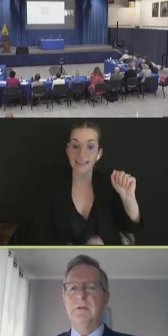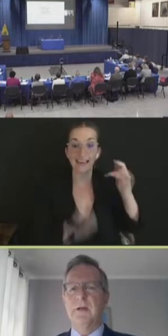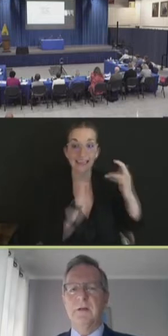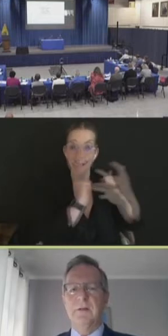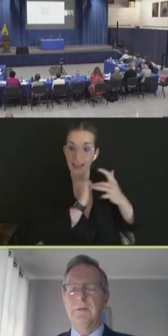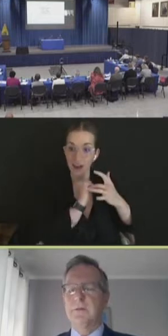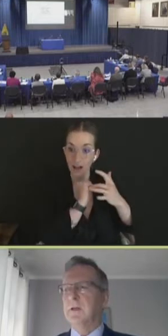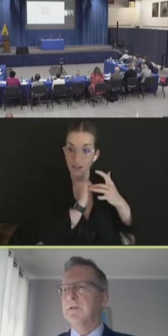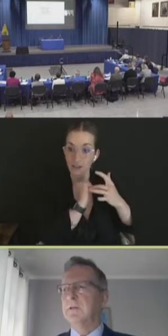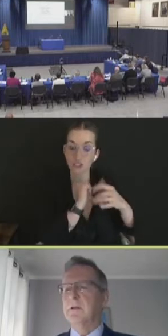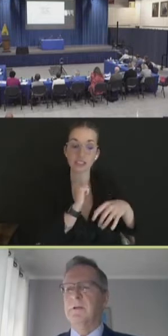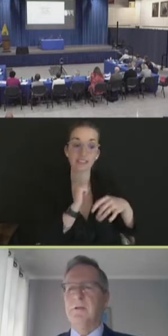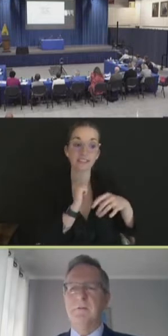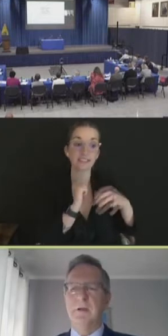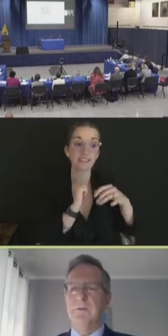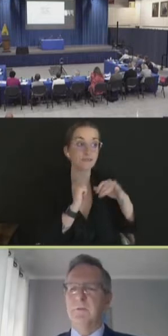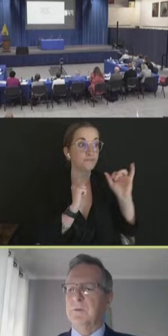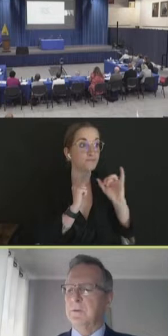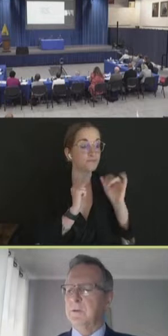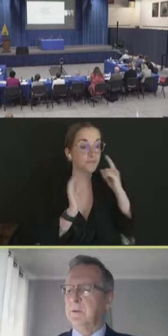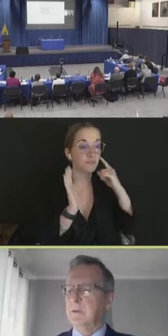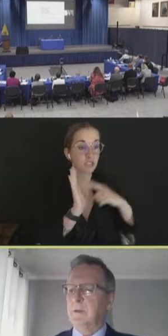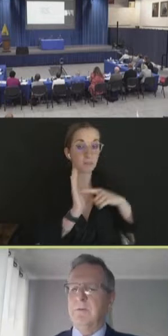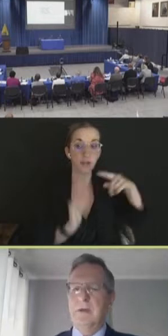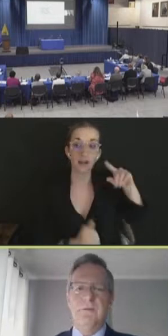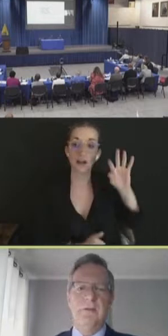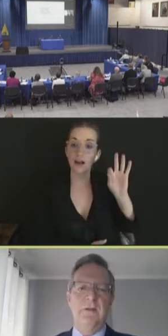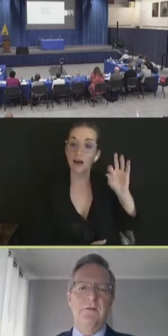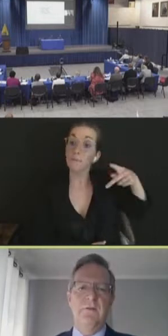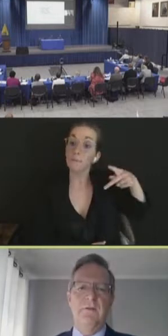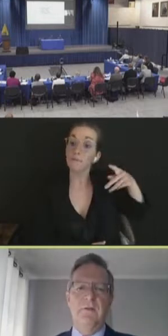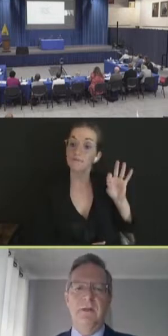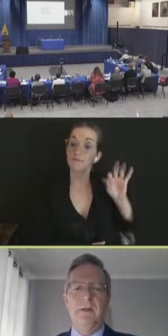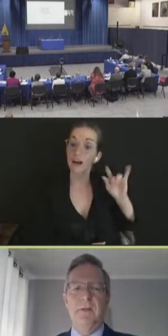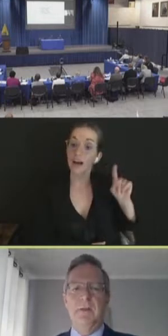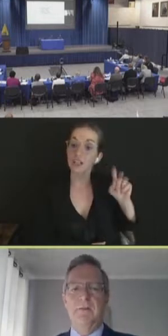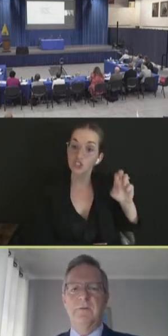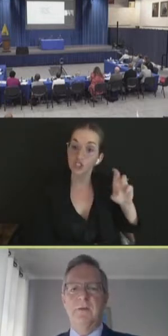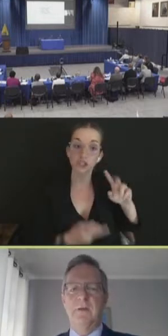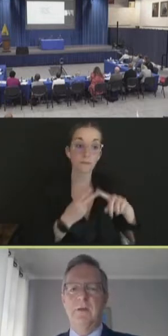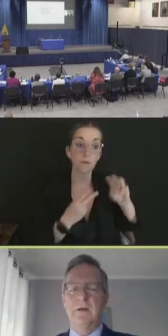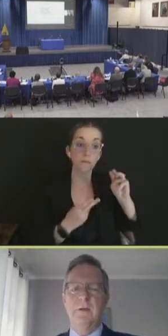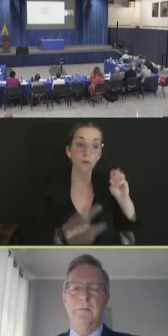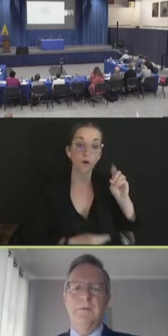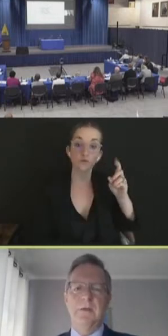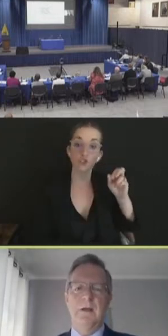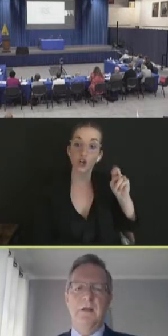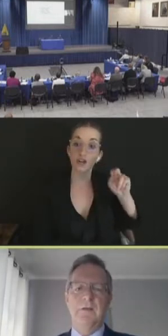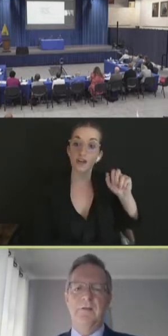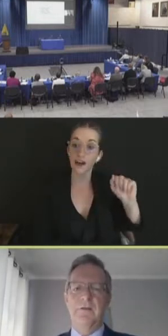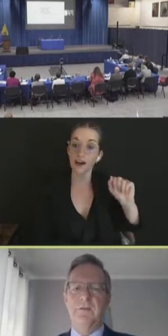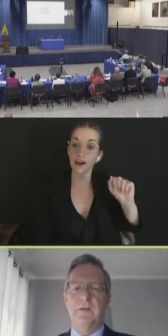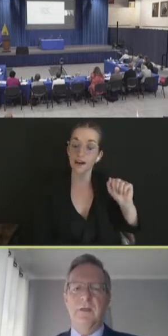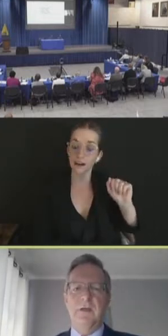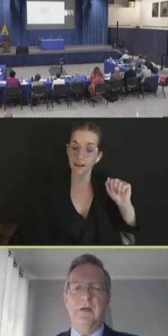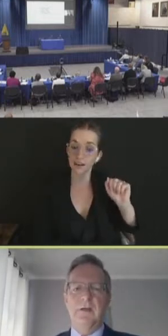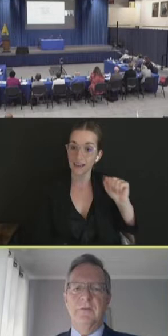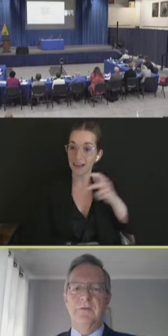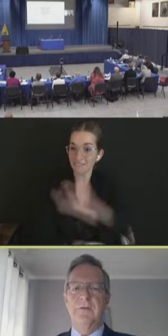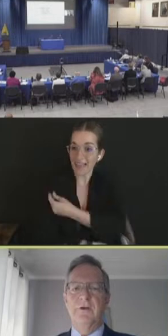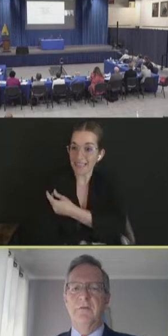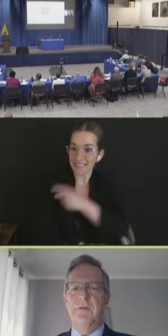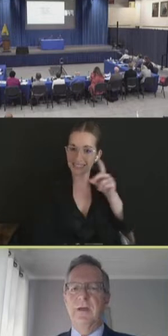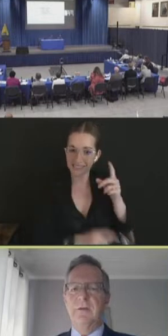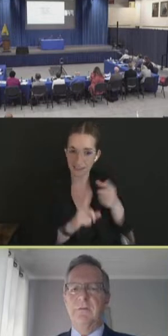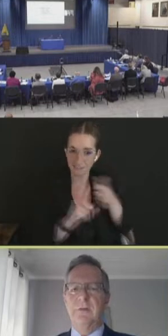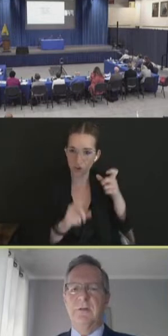technologies, such as the Pfizer Moderna vaccines, DNA-based technologies, such